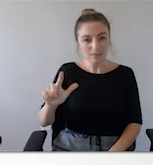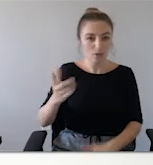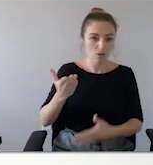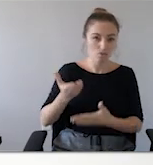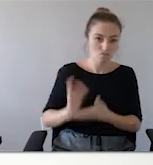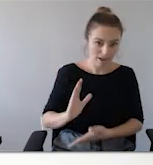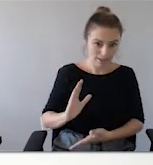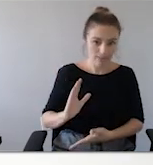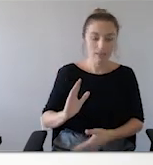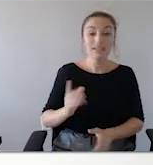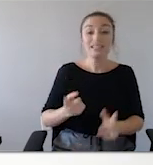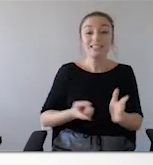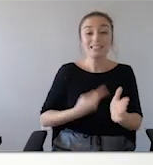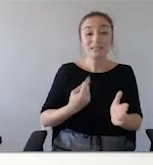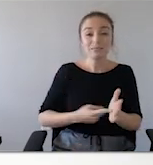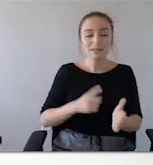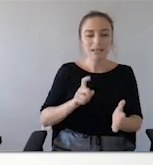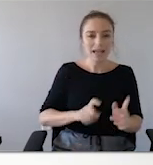civil right.